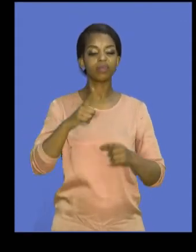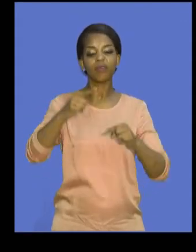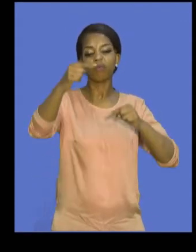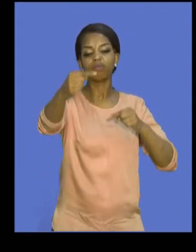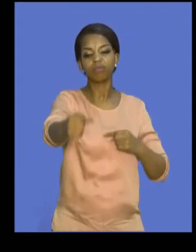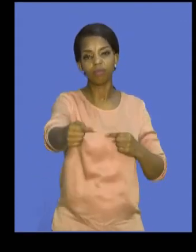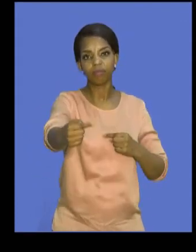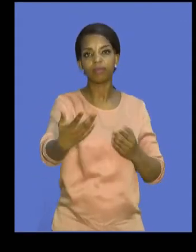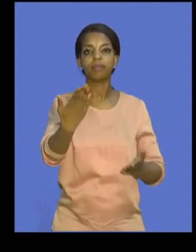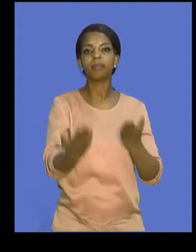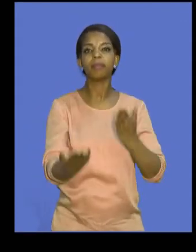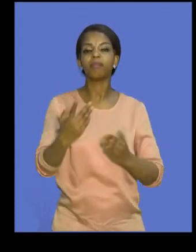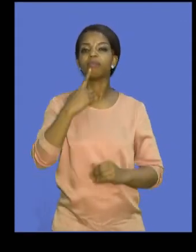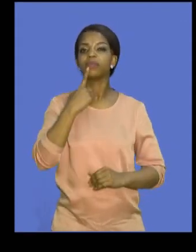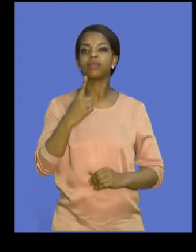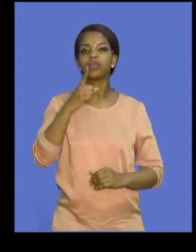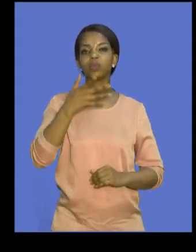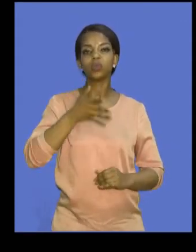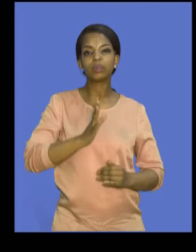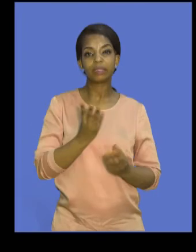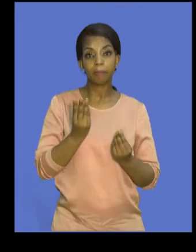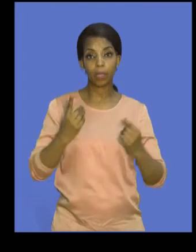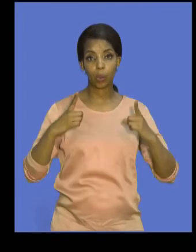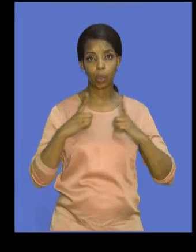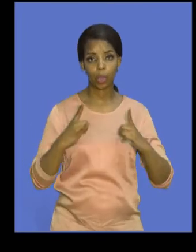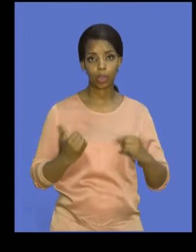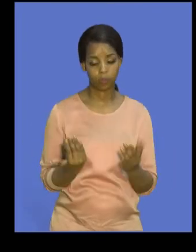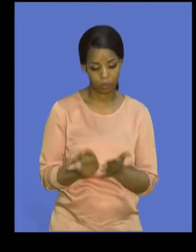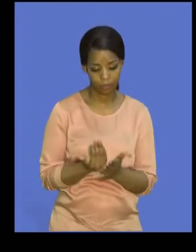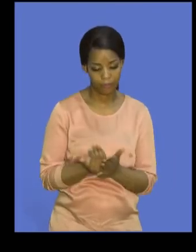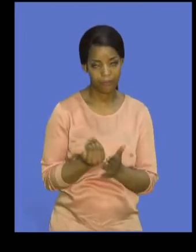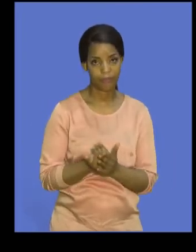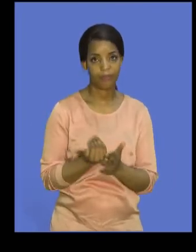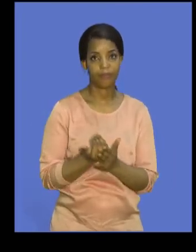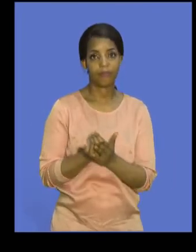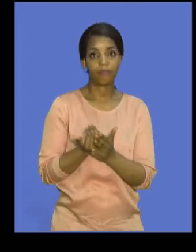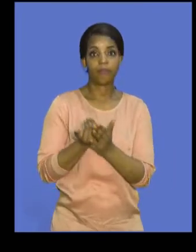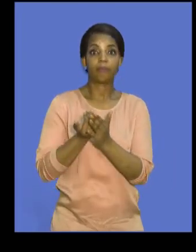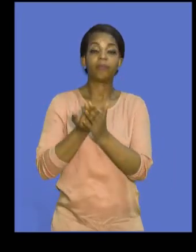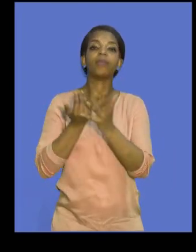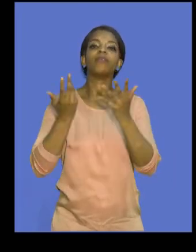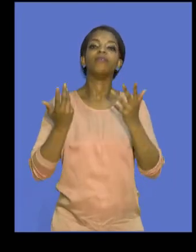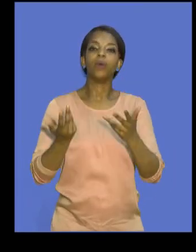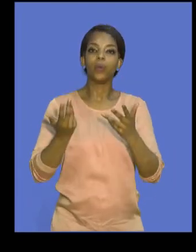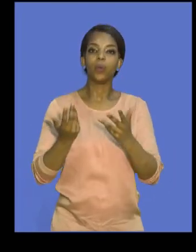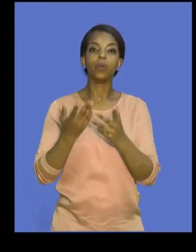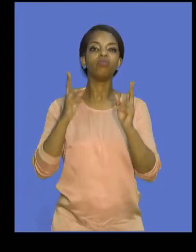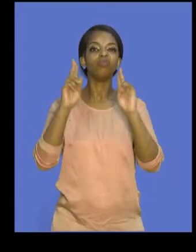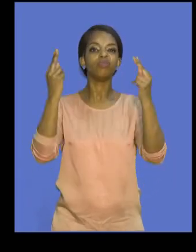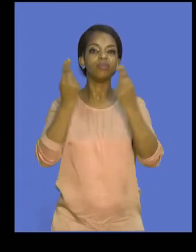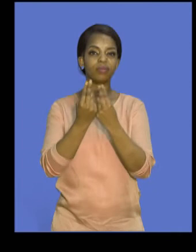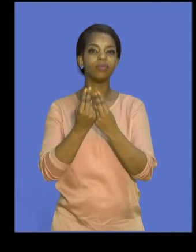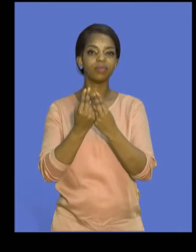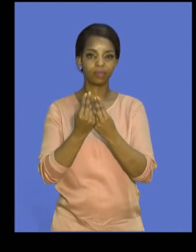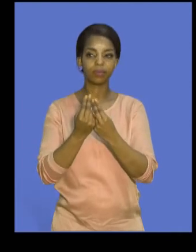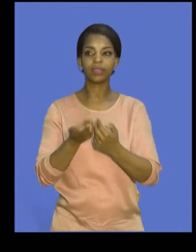up for university one day, so you save up for a long term, the principal amount will